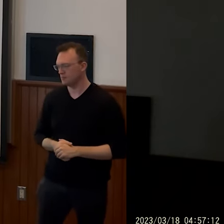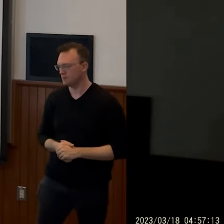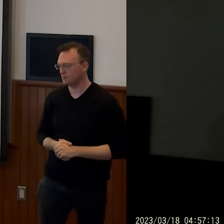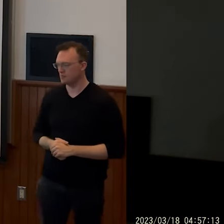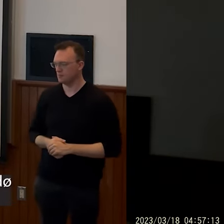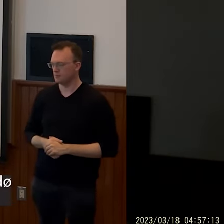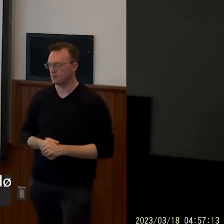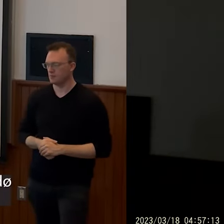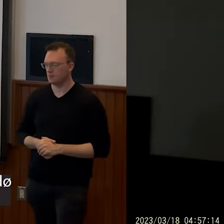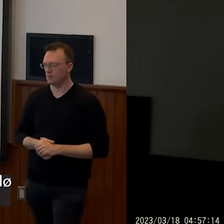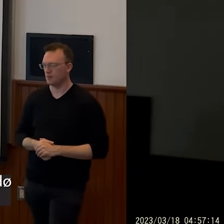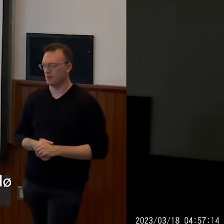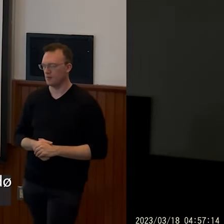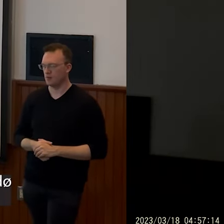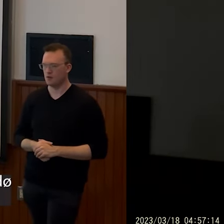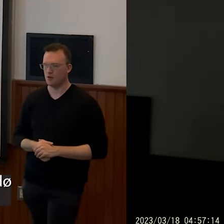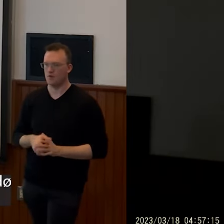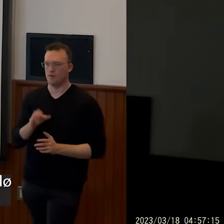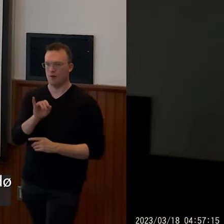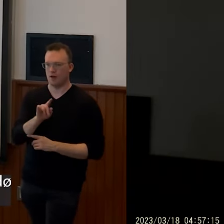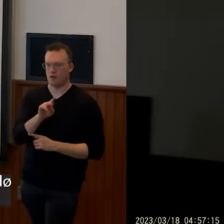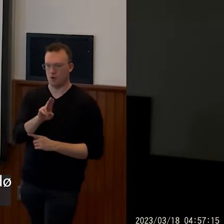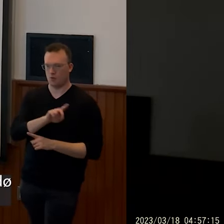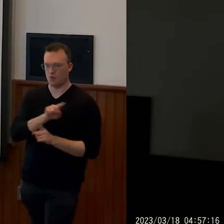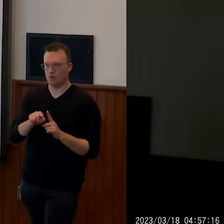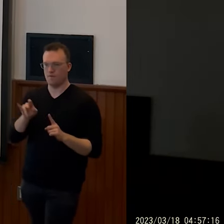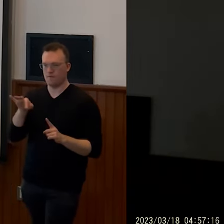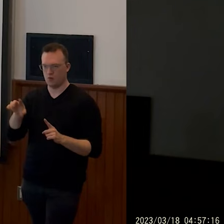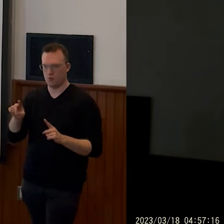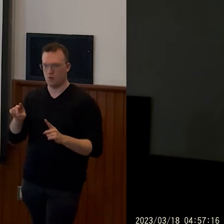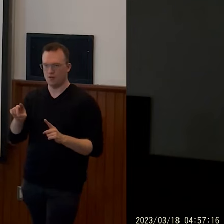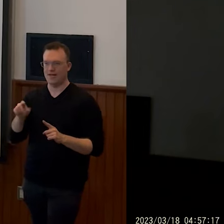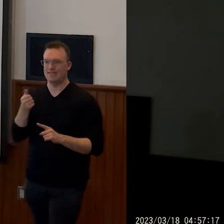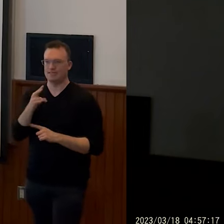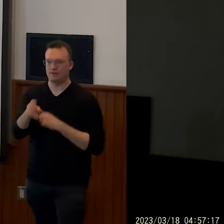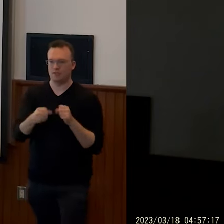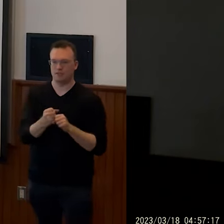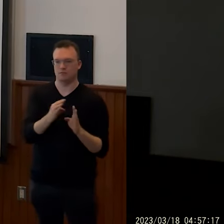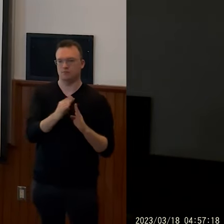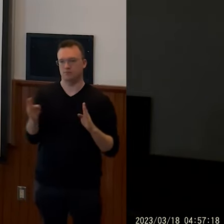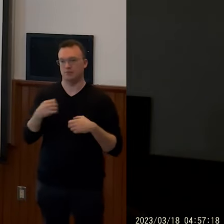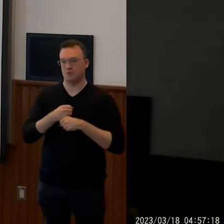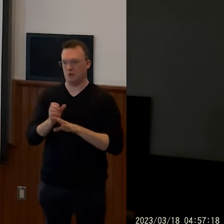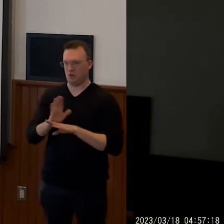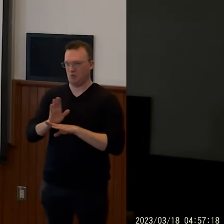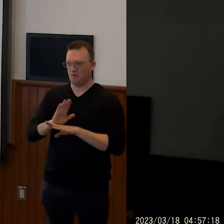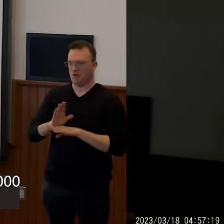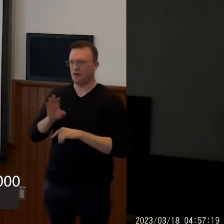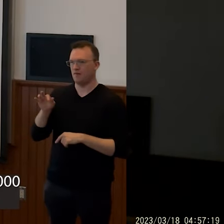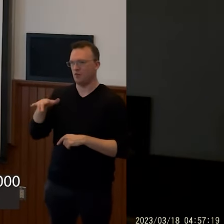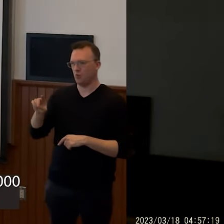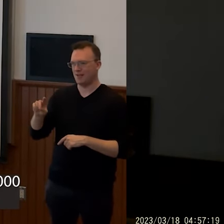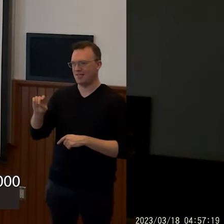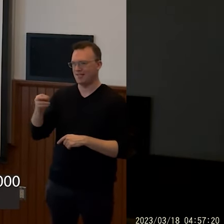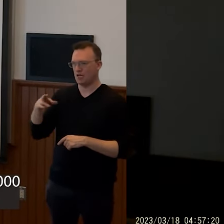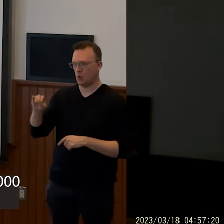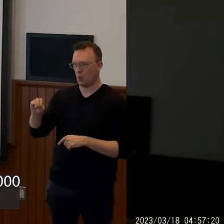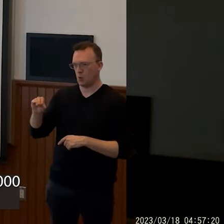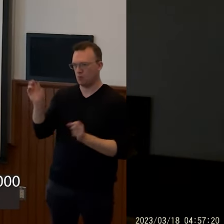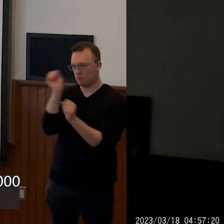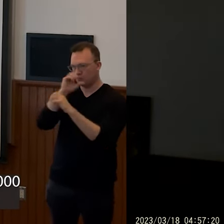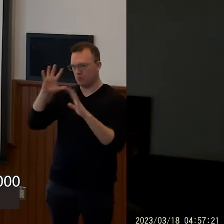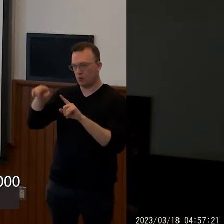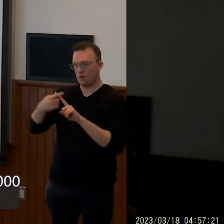But it took me from IKU to Fluid Zero, it took me 17 years to make this film. So Fluid Zero was first conceived